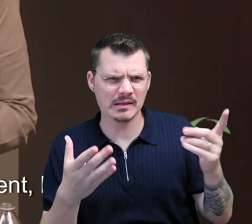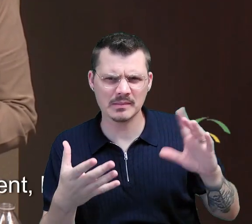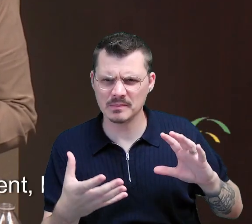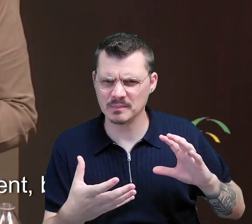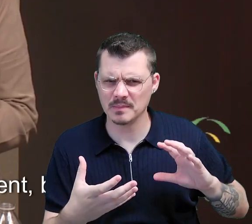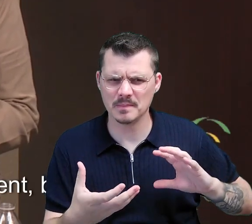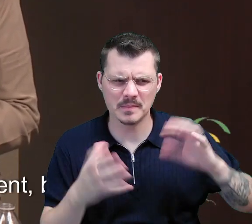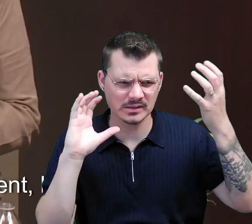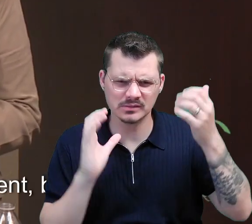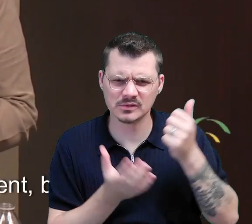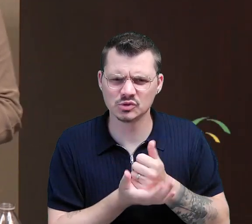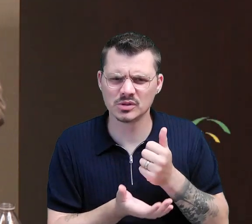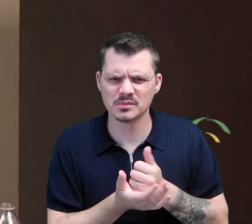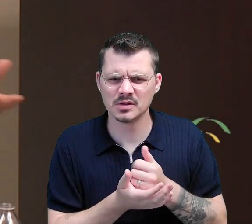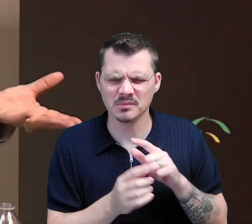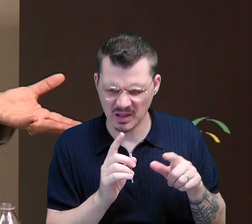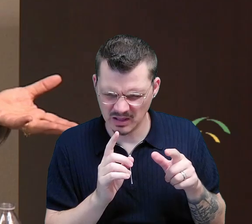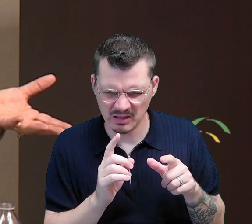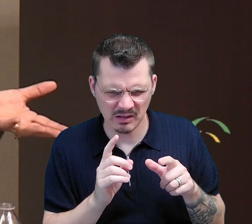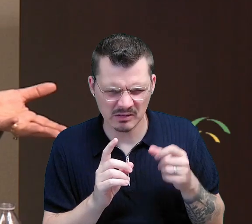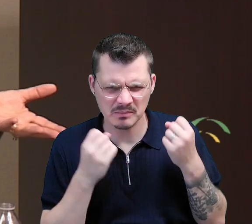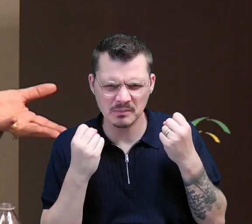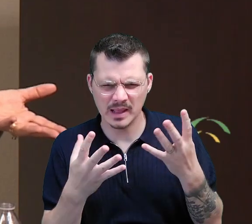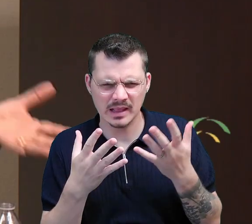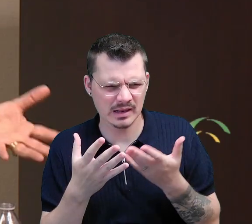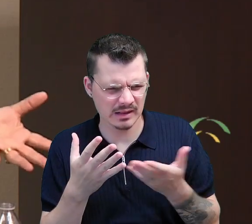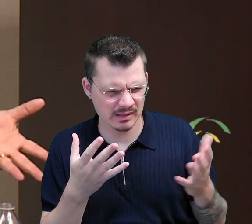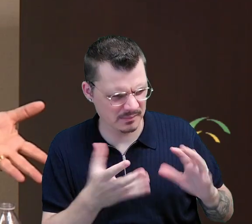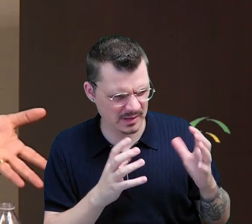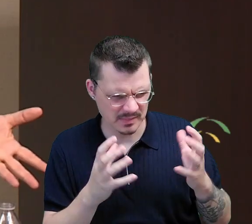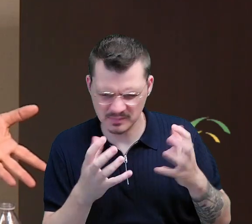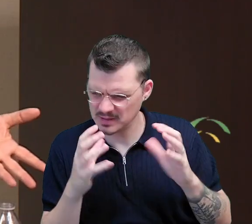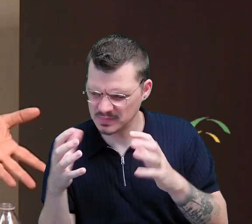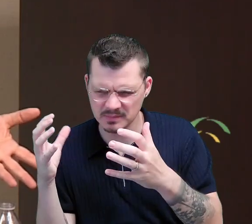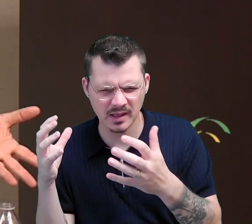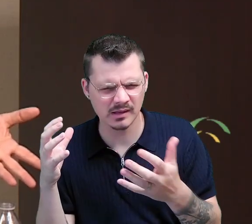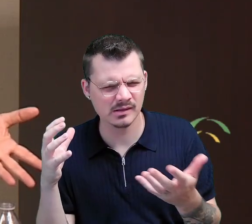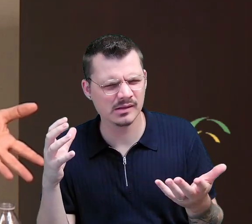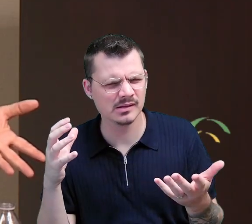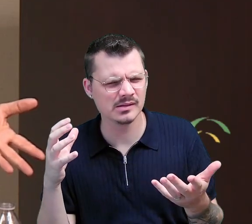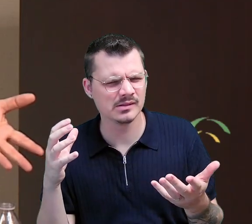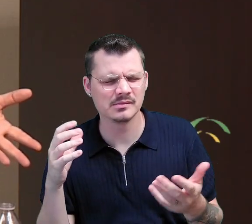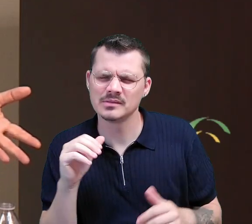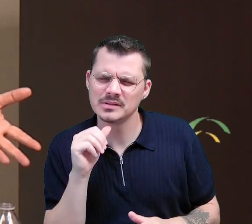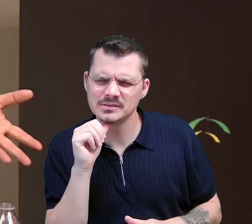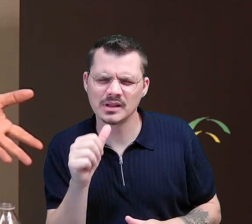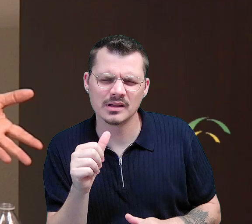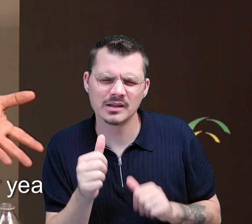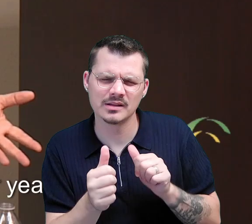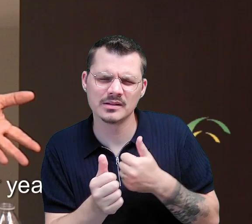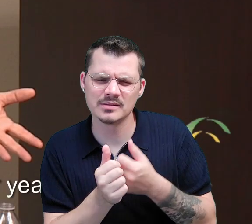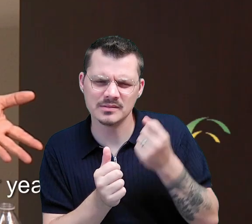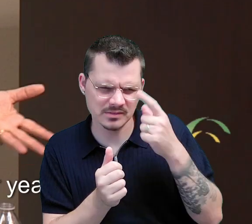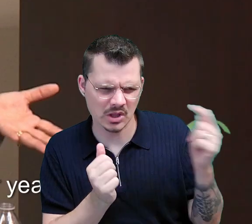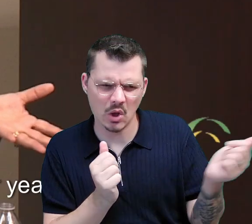just messed up their treatment, but why so many all at once? That wasn't it, was it?